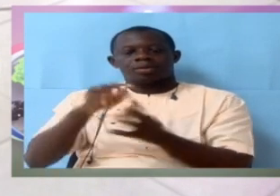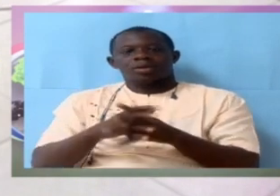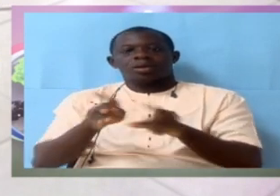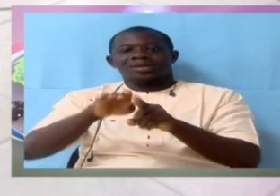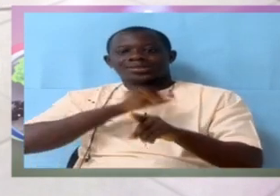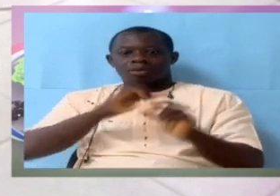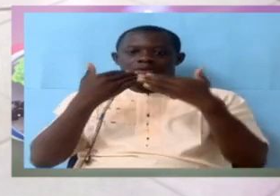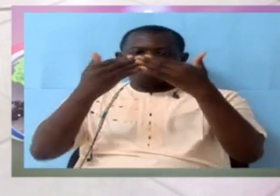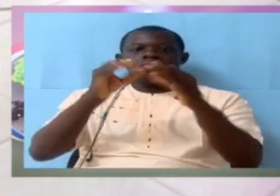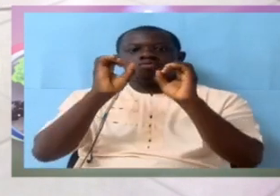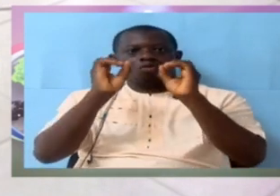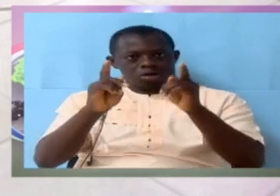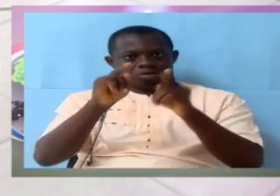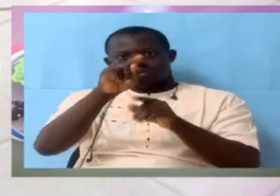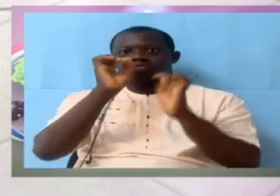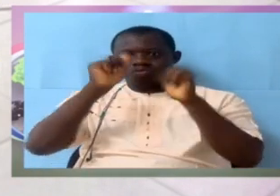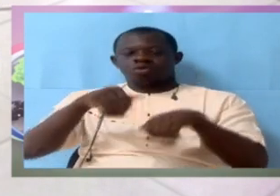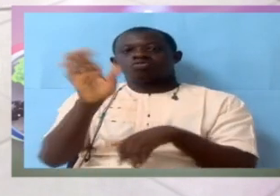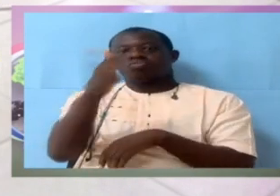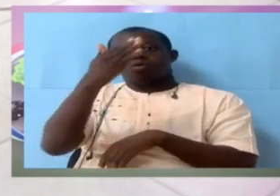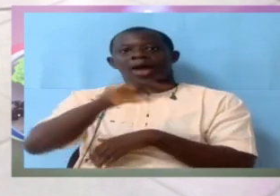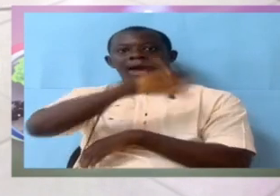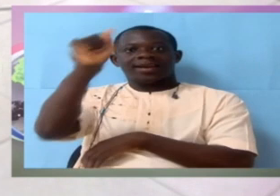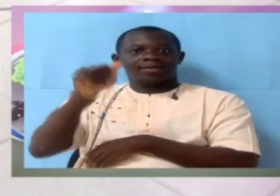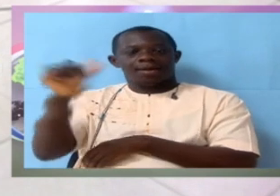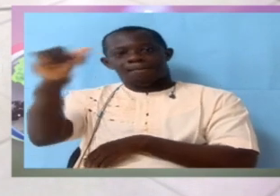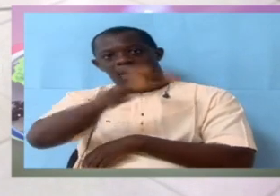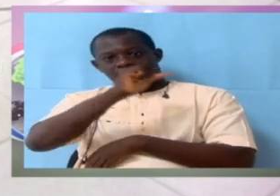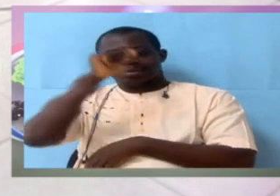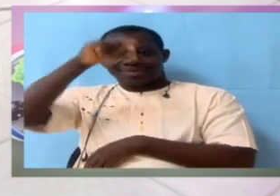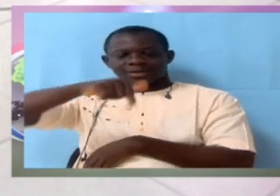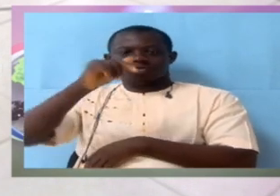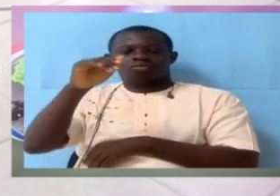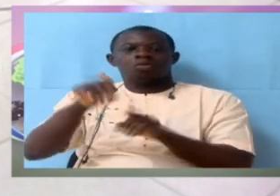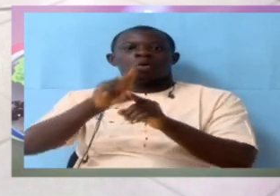He told me, okay, you can go, but come back this coming week.